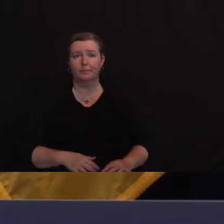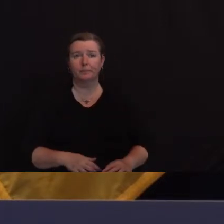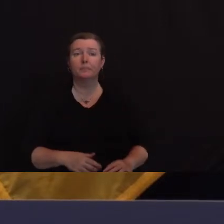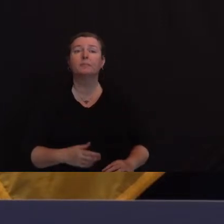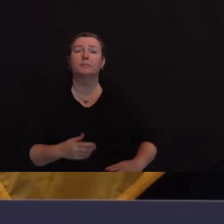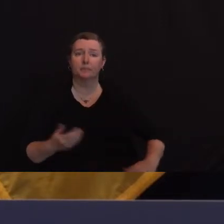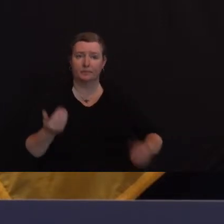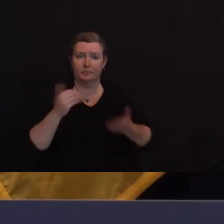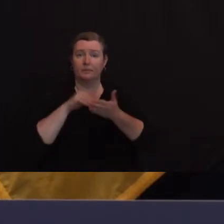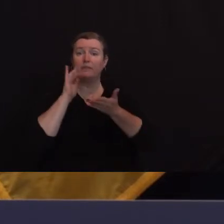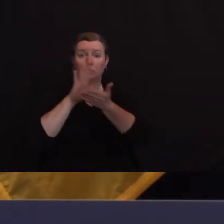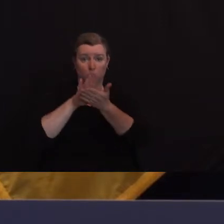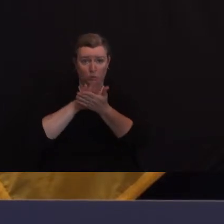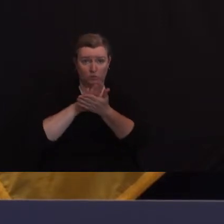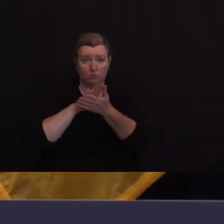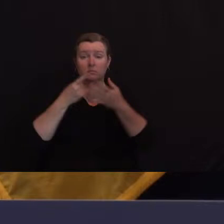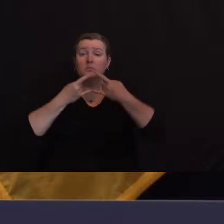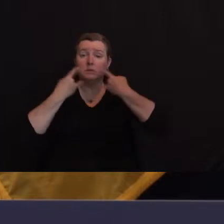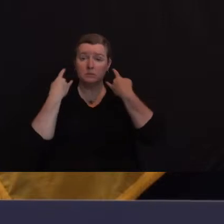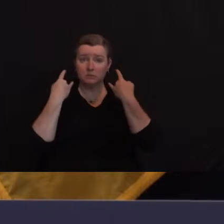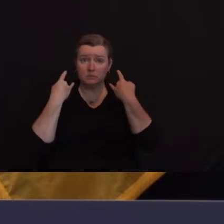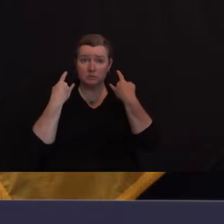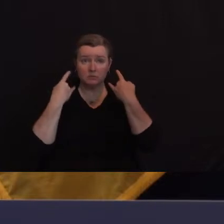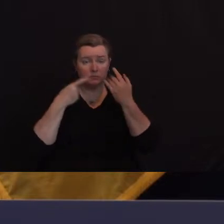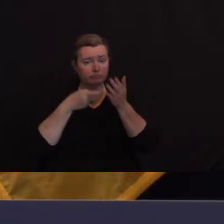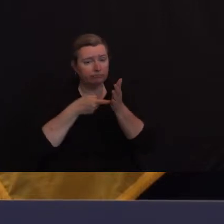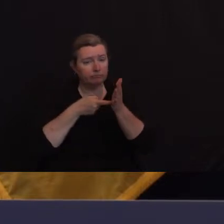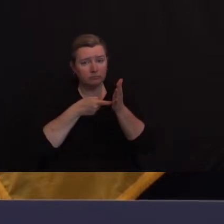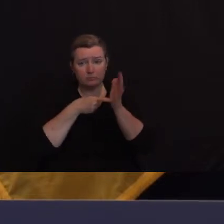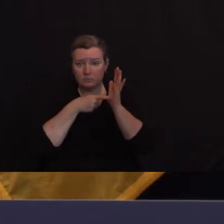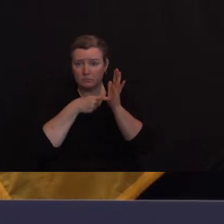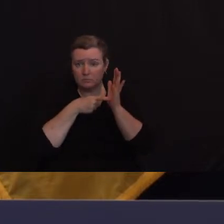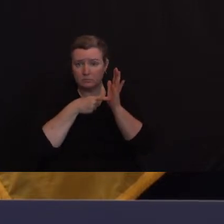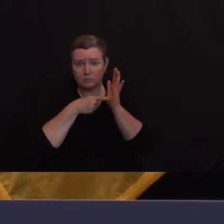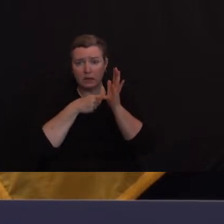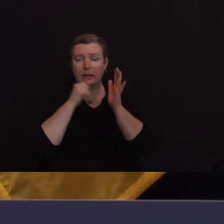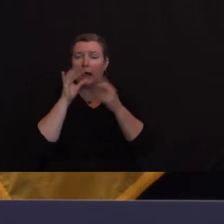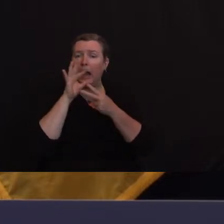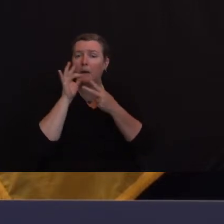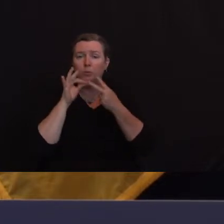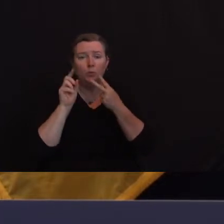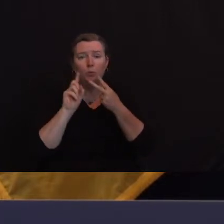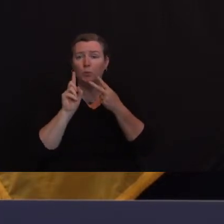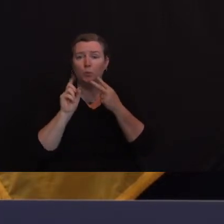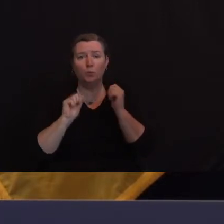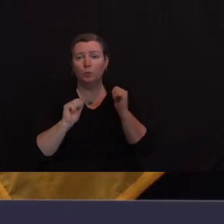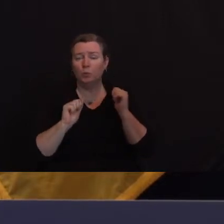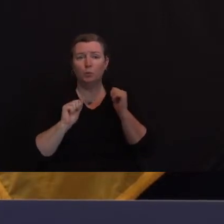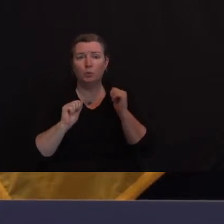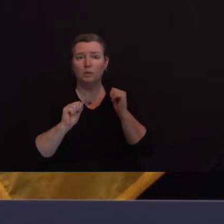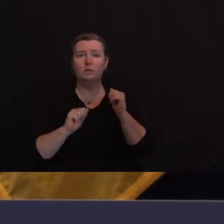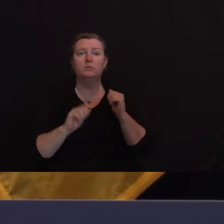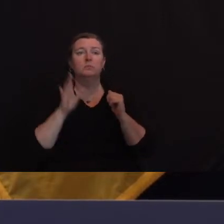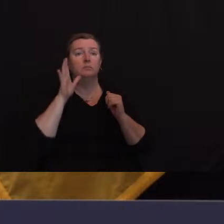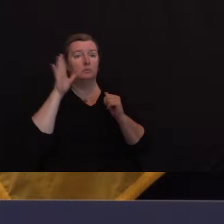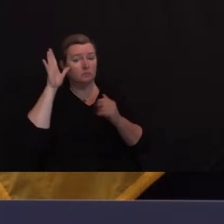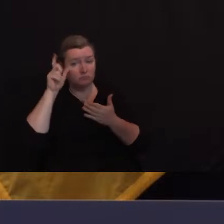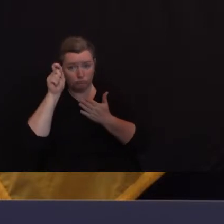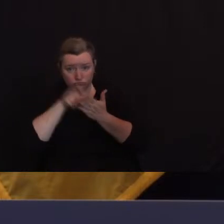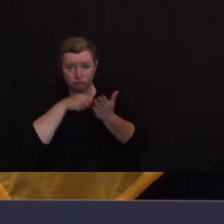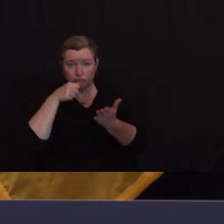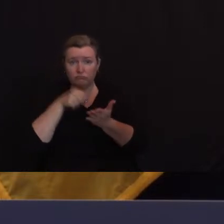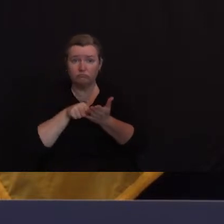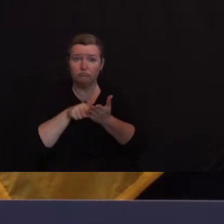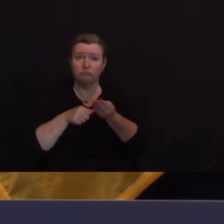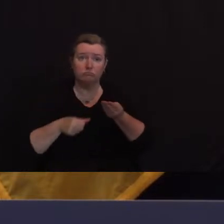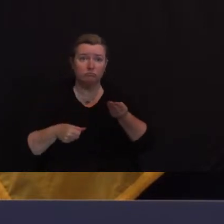schools. This is not mom or dad writing a note saying Johnny or Sally doesn't want to wear one. This is any